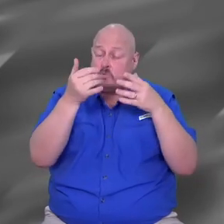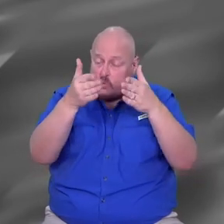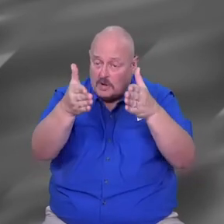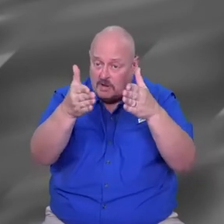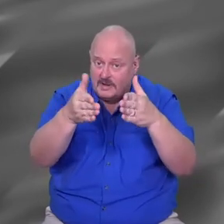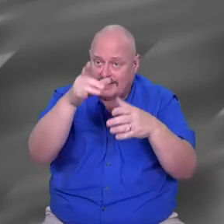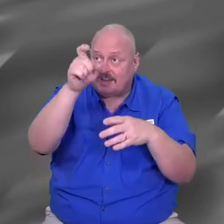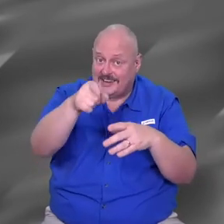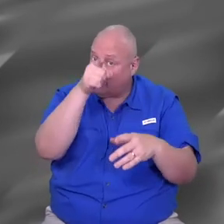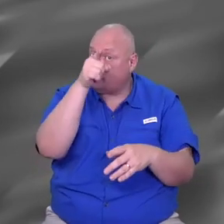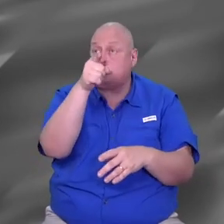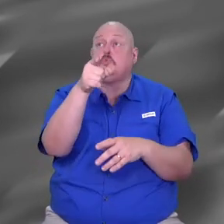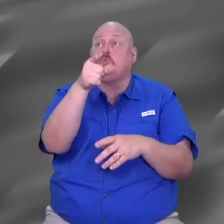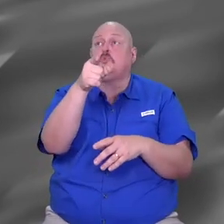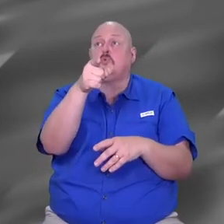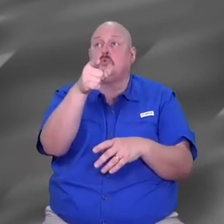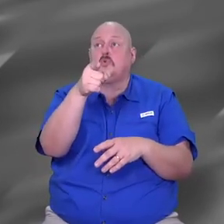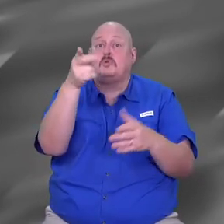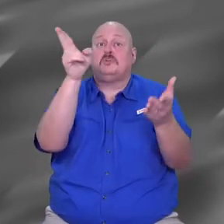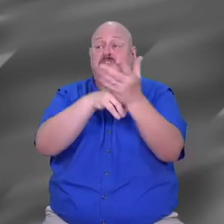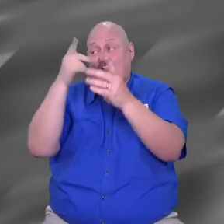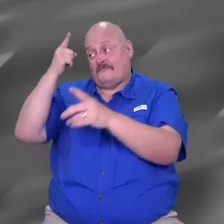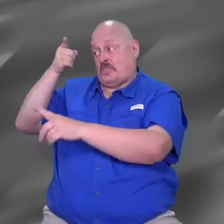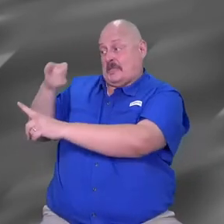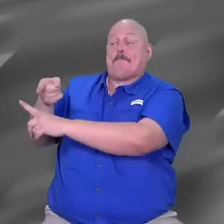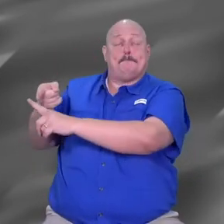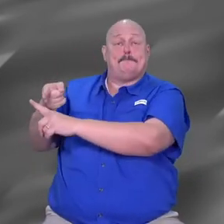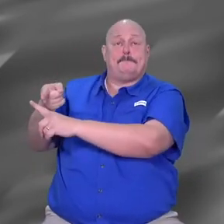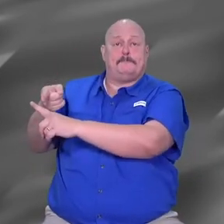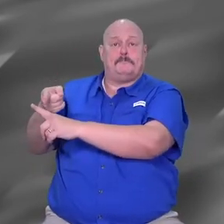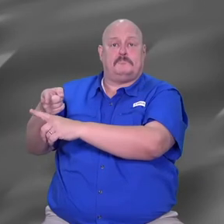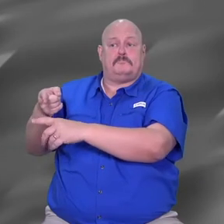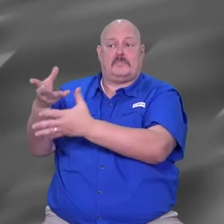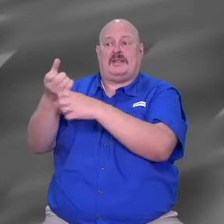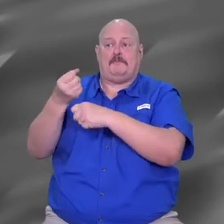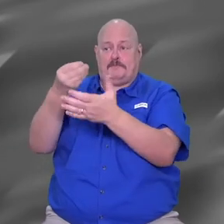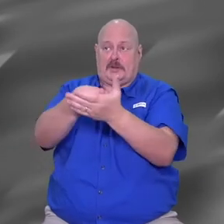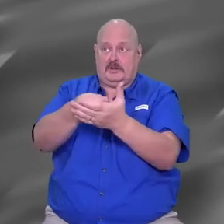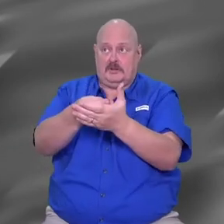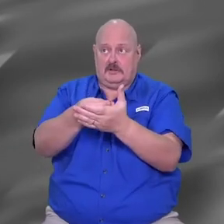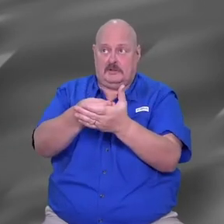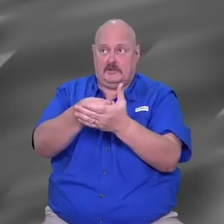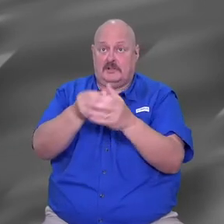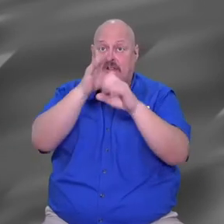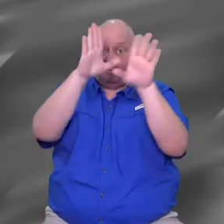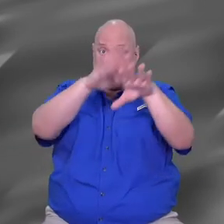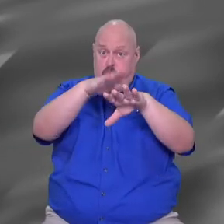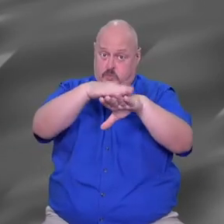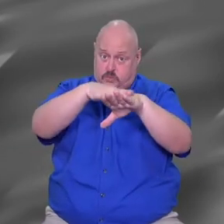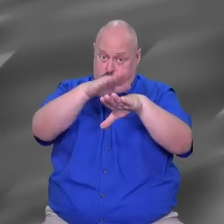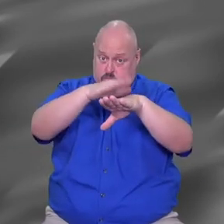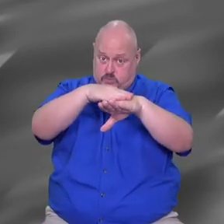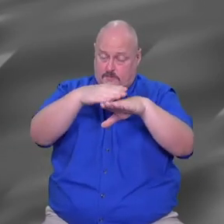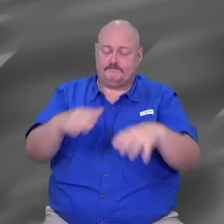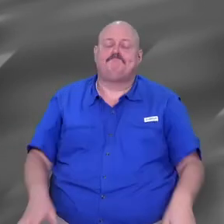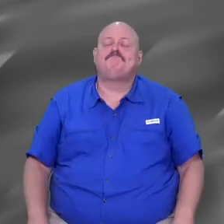they need you to sign for them to acquire money. That's a pretty clear warning sign, is it